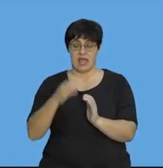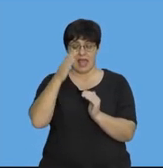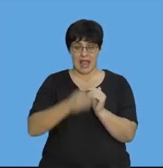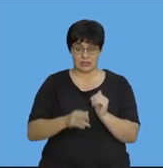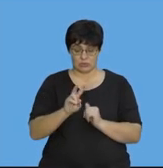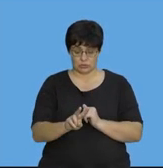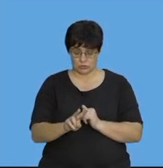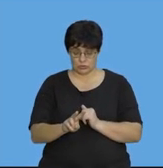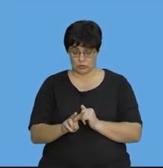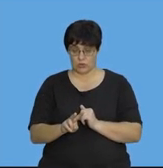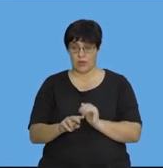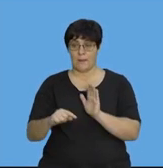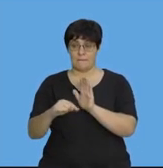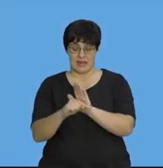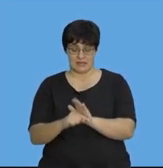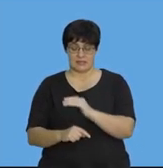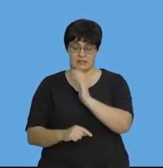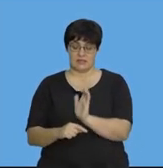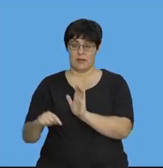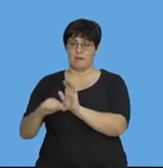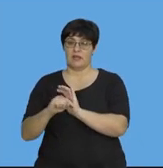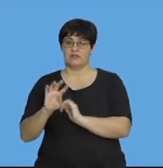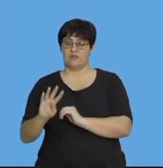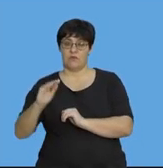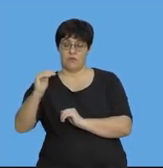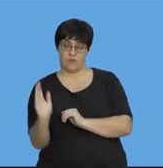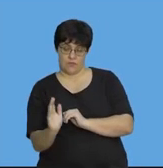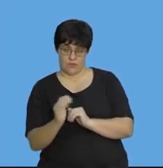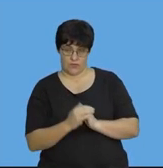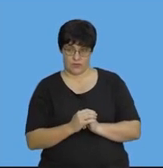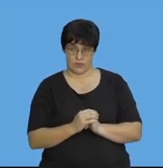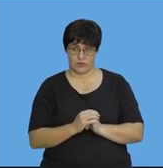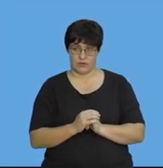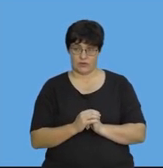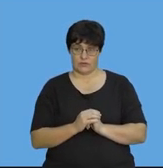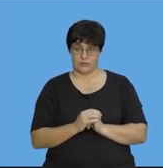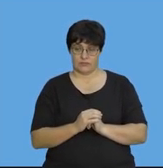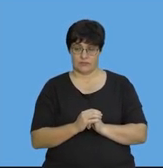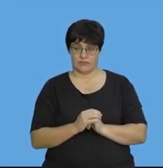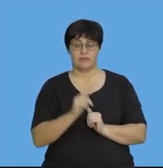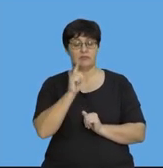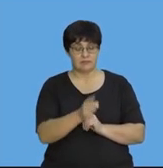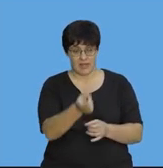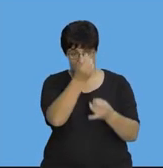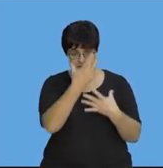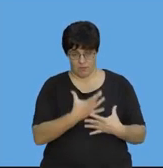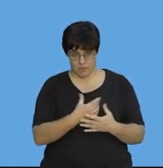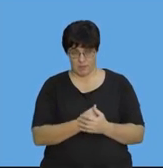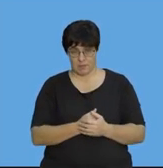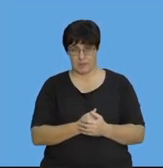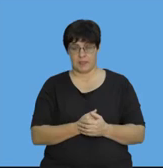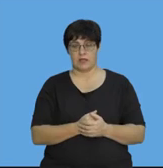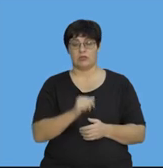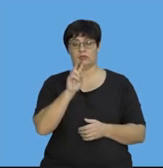2, started at minus 4. That then tells me I'm going to